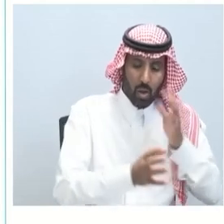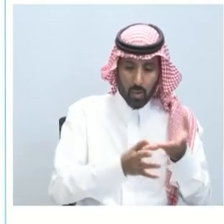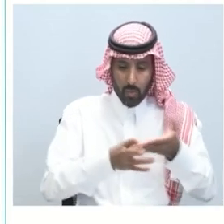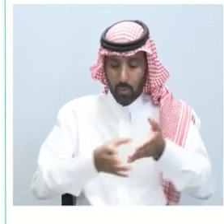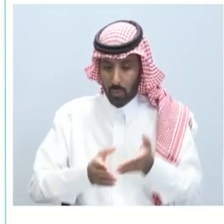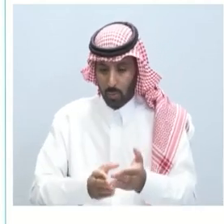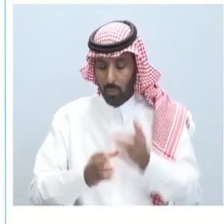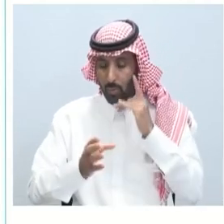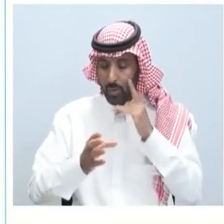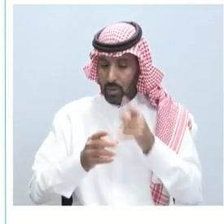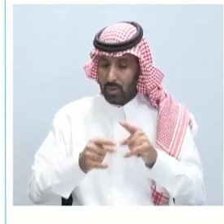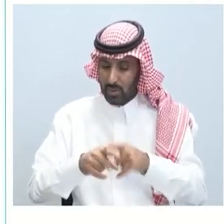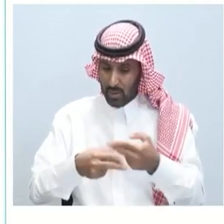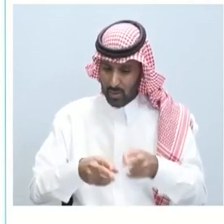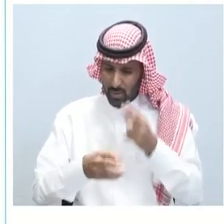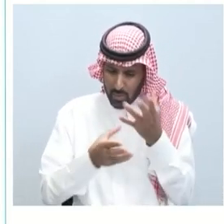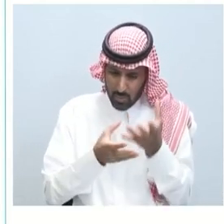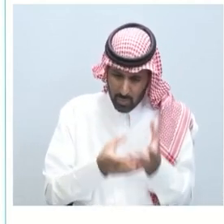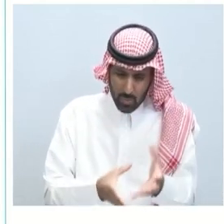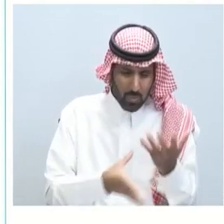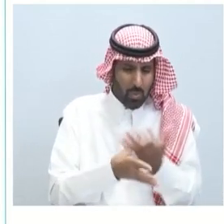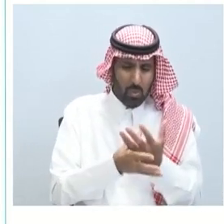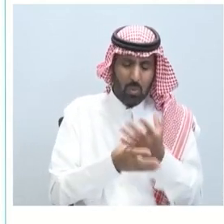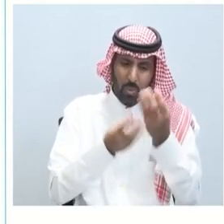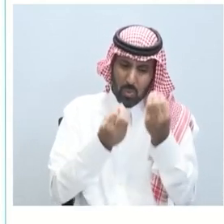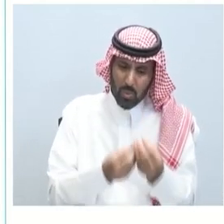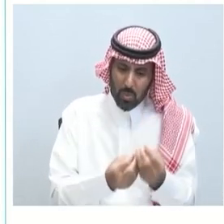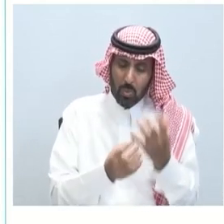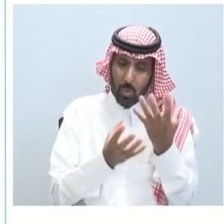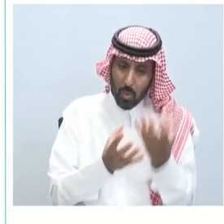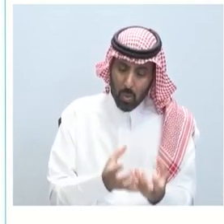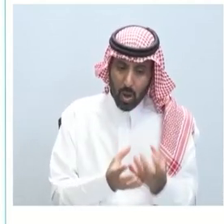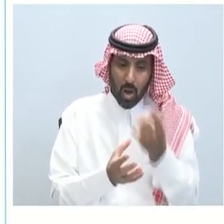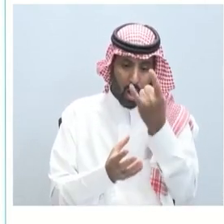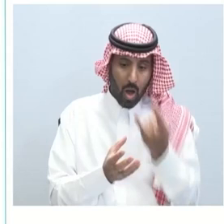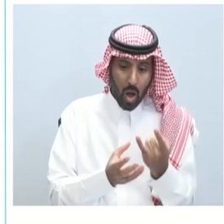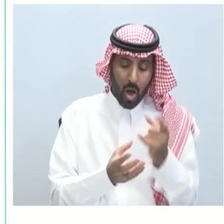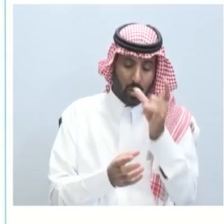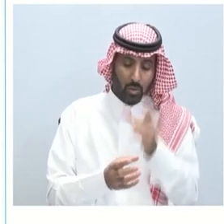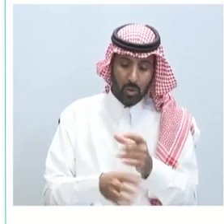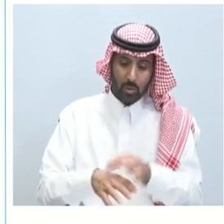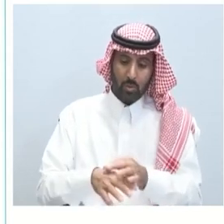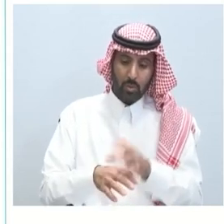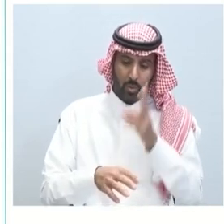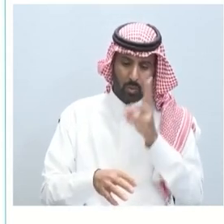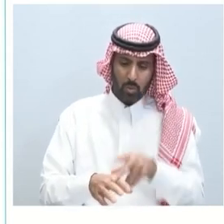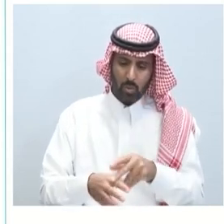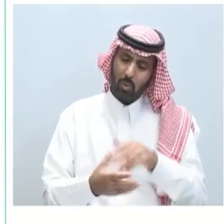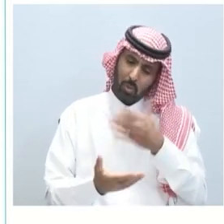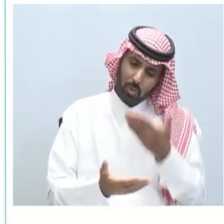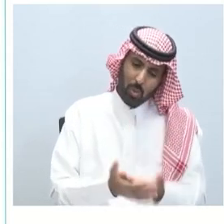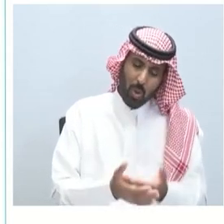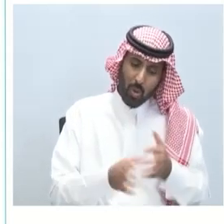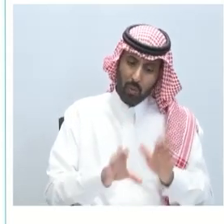The lifeboat slowly starts to sink because of the extra weight. If it does, all 10 passengers will die in the